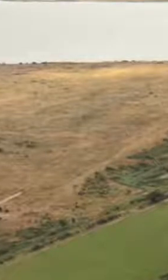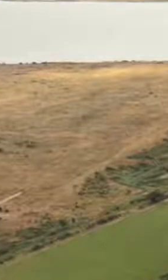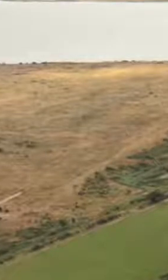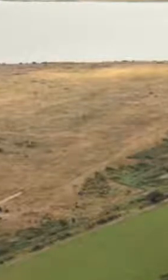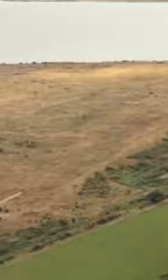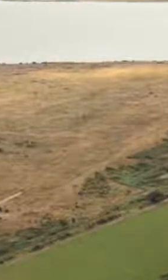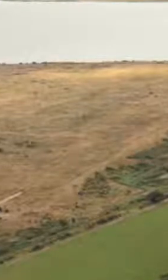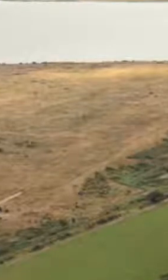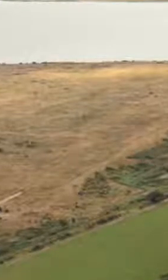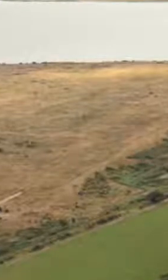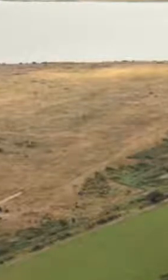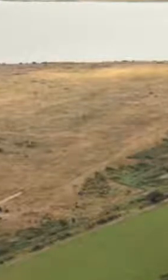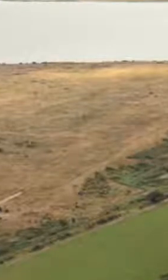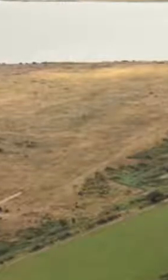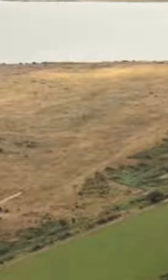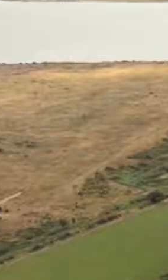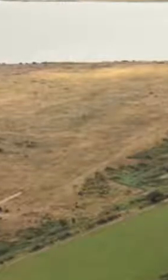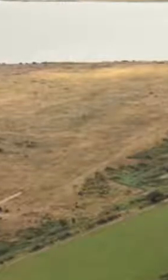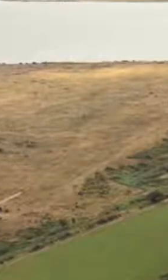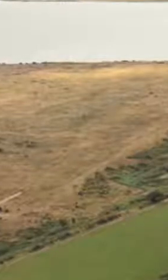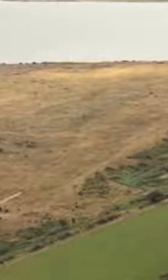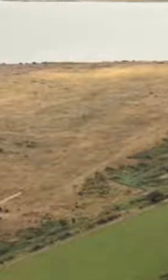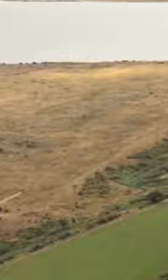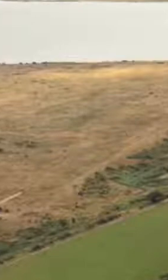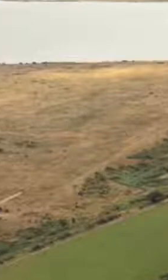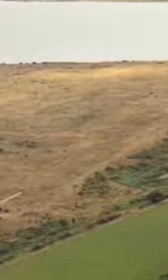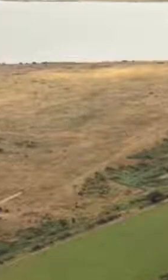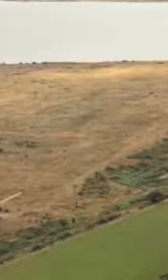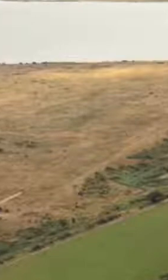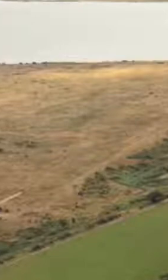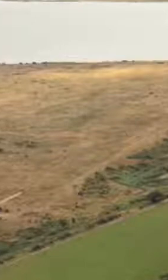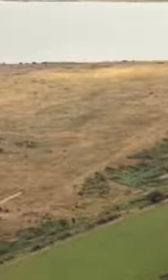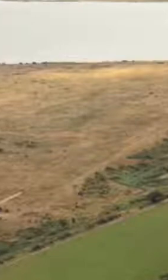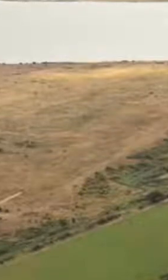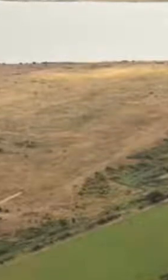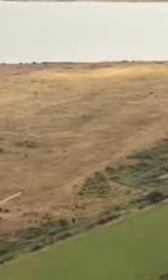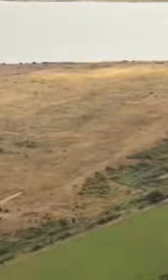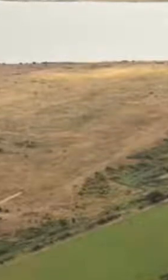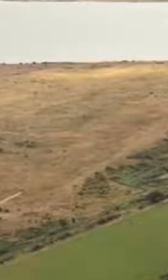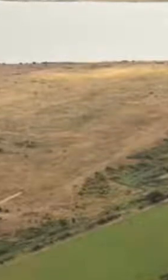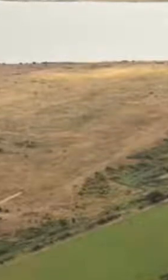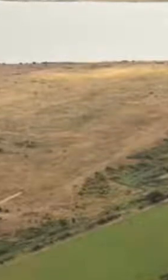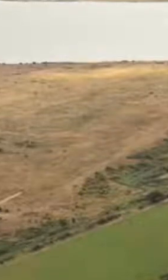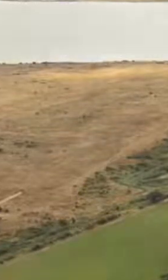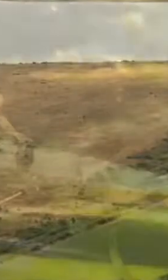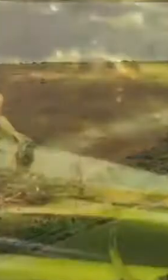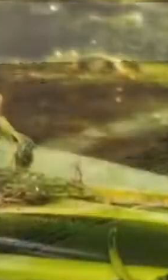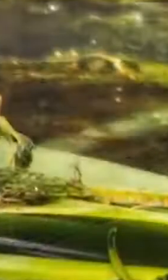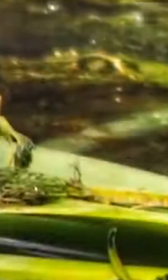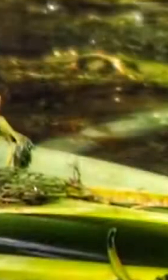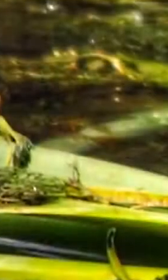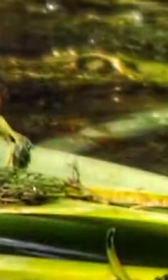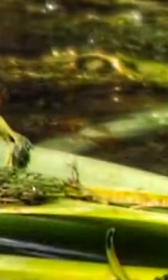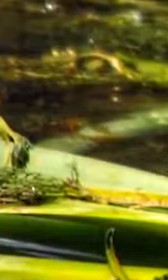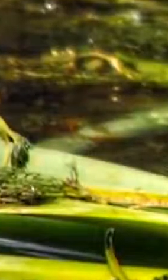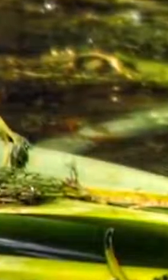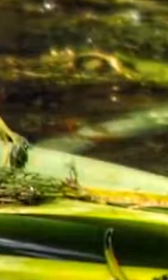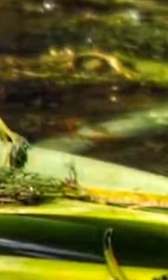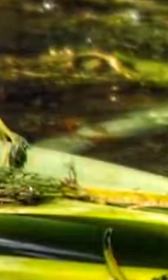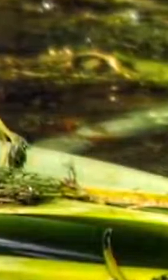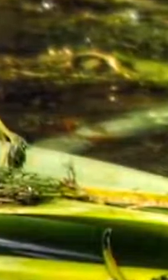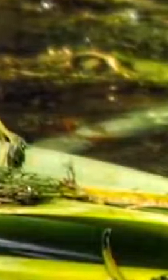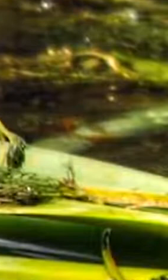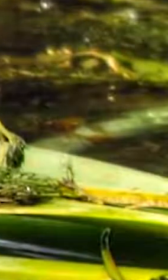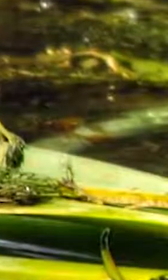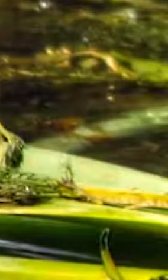tunnel entrance would be moved closer to the Lower Thames Crossing. This is to allow for a shorter culvert length, which would minimise the impact on the